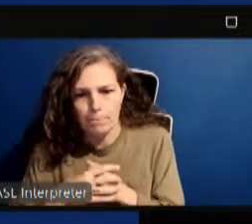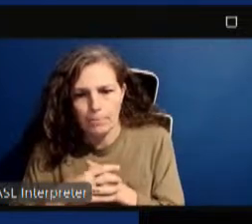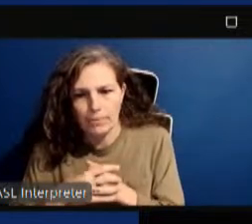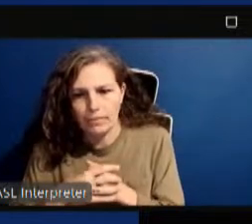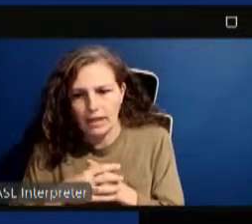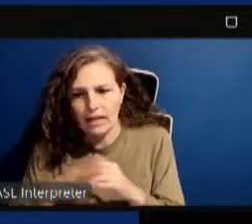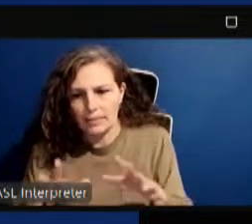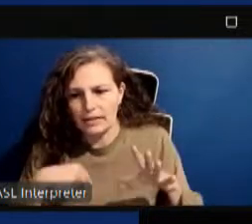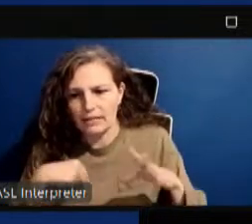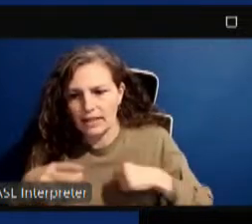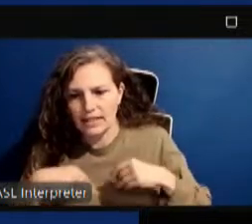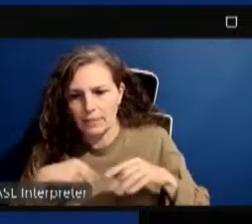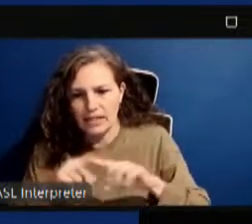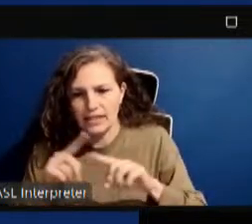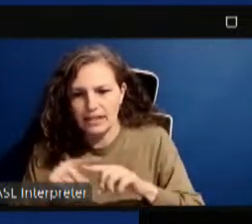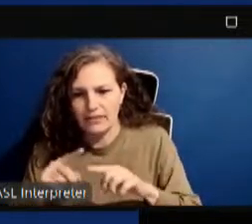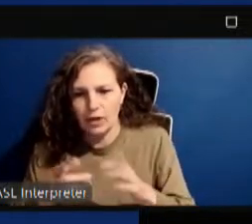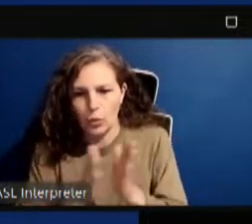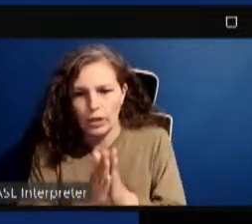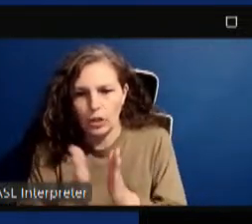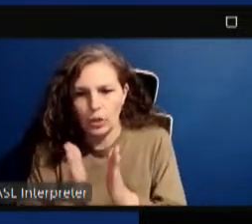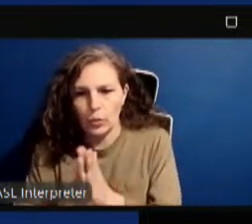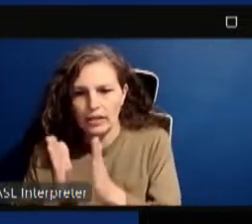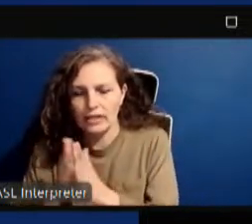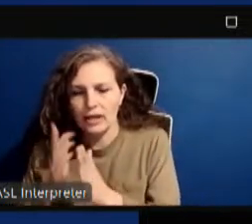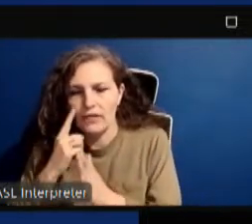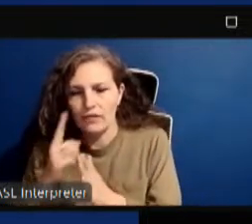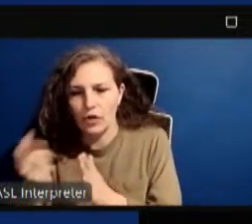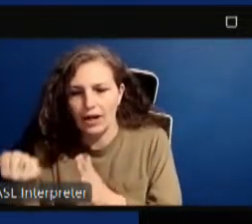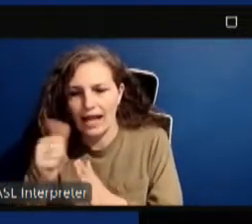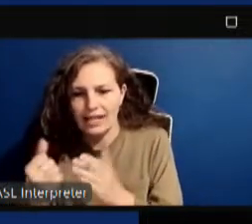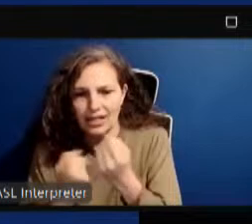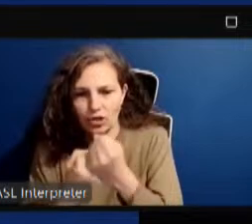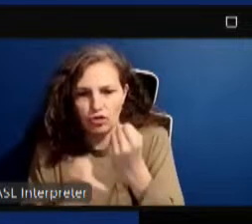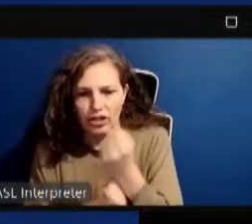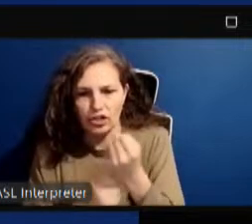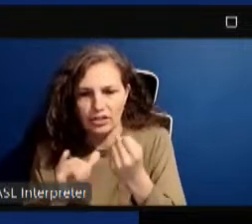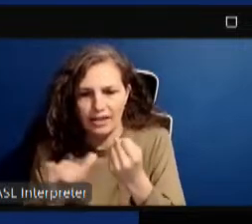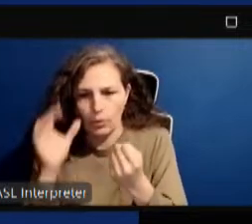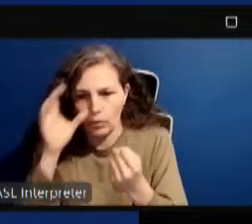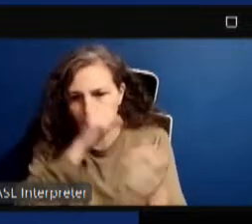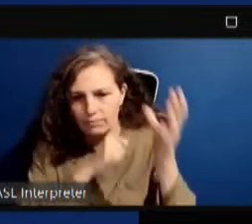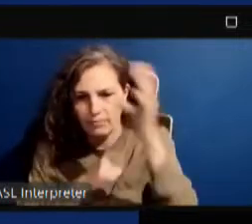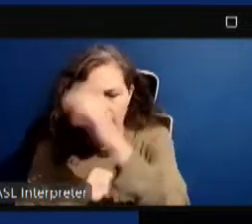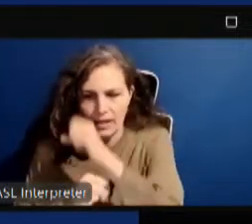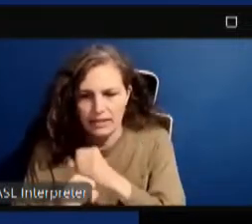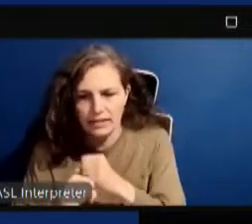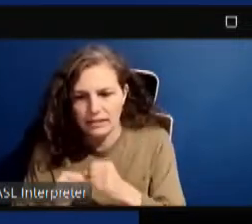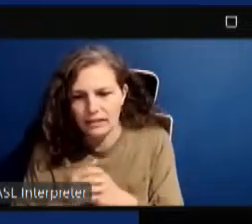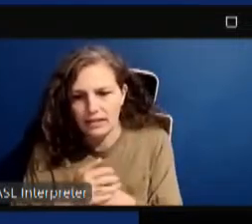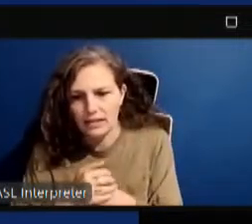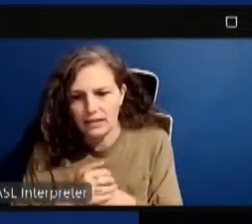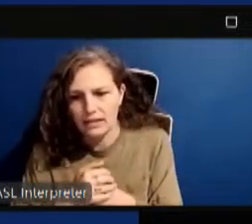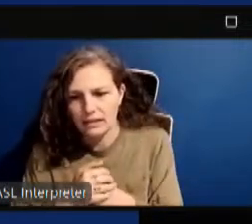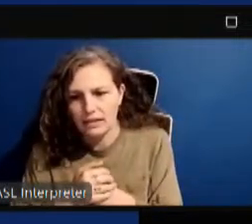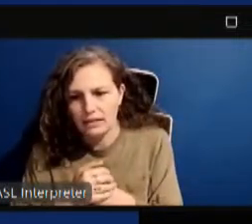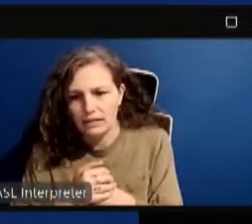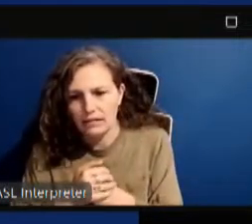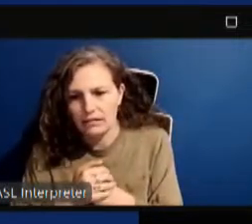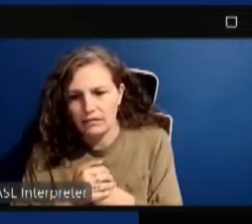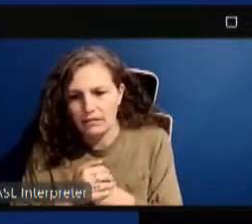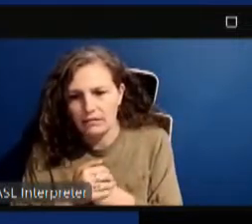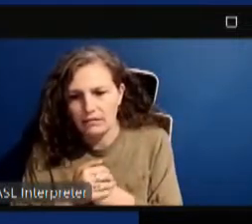taking in requests for potential structures that got missed, or maybe a